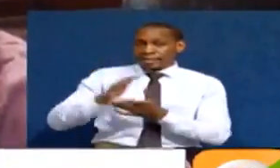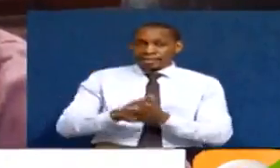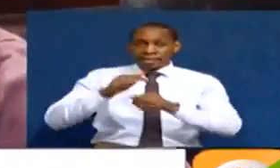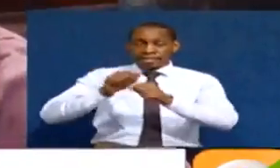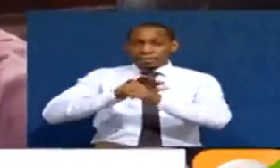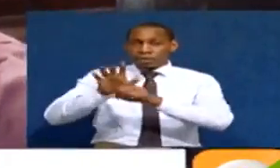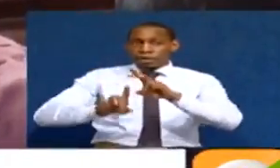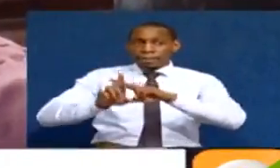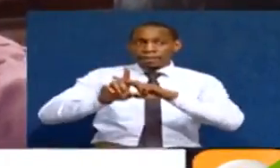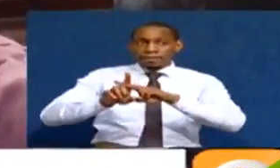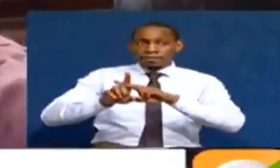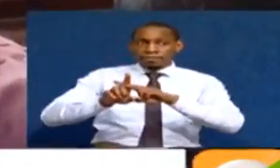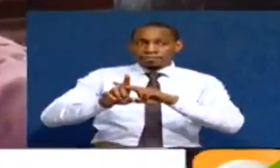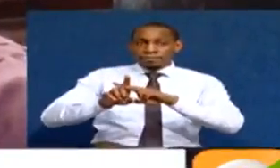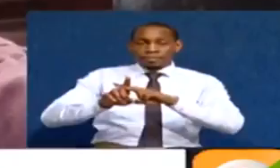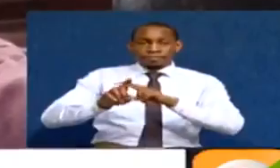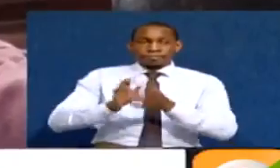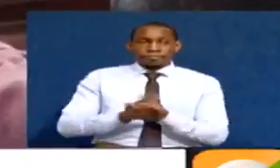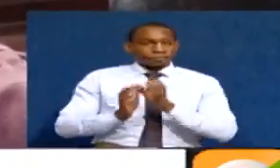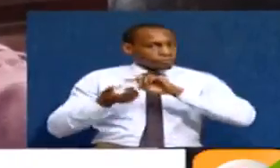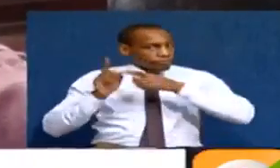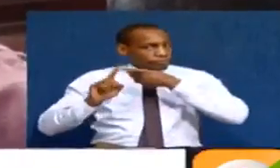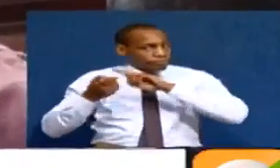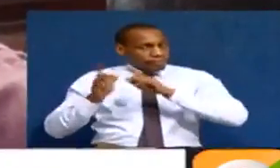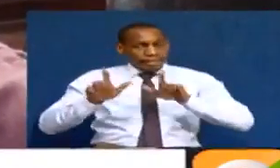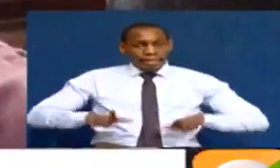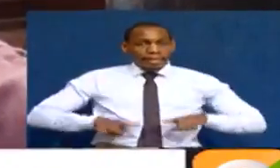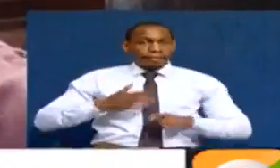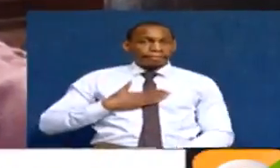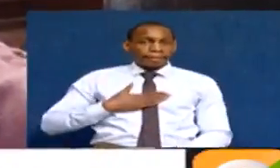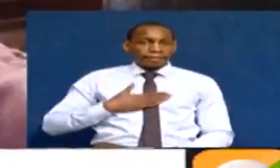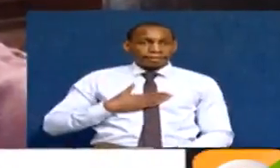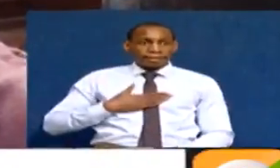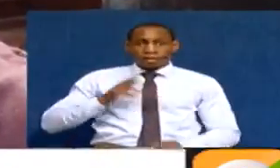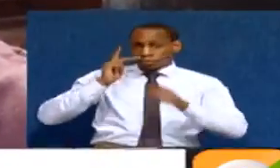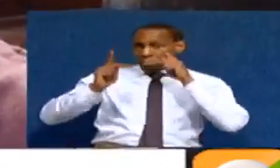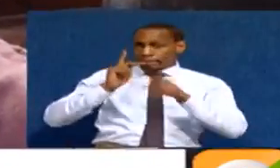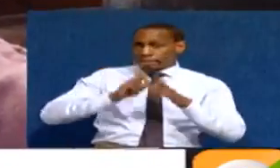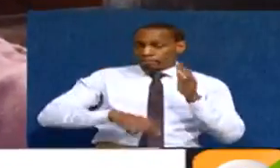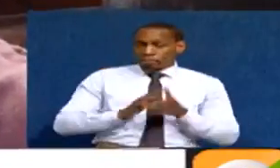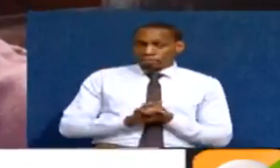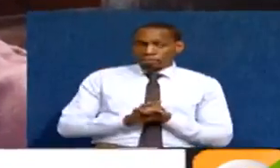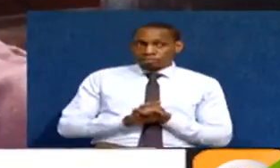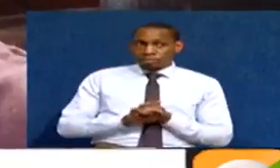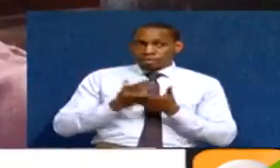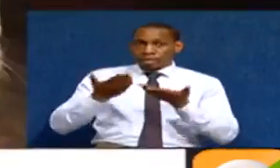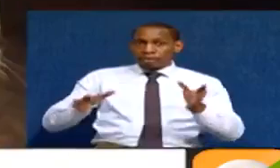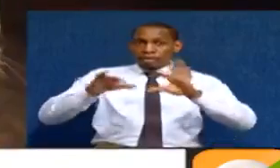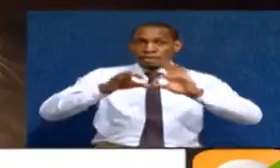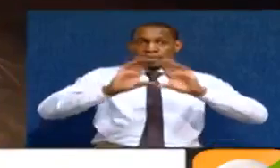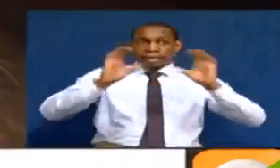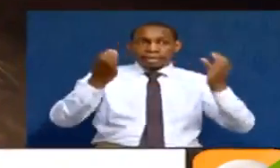When the COVID hit, it made me think about my life in the context of how I fit it in the